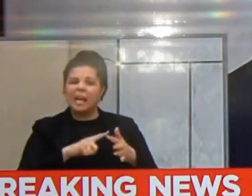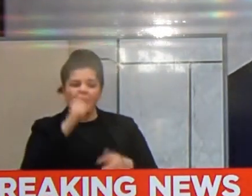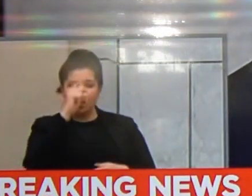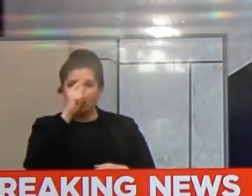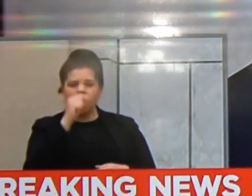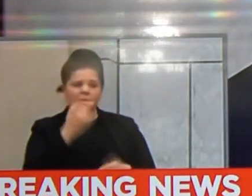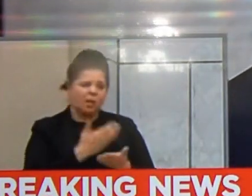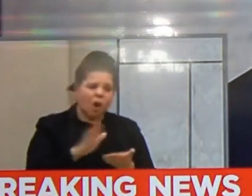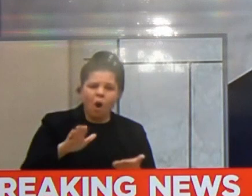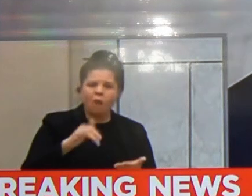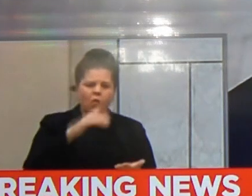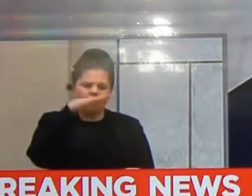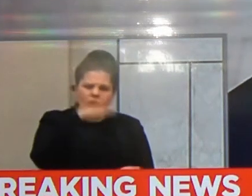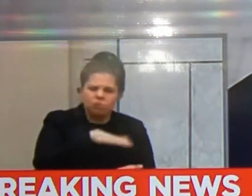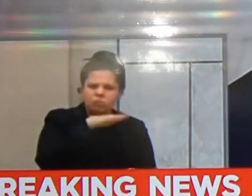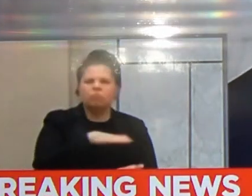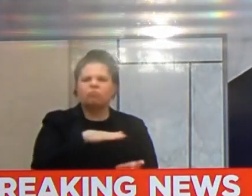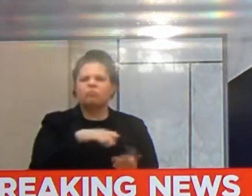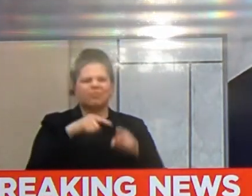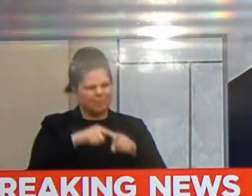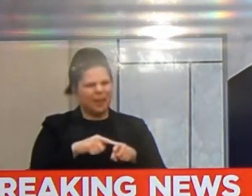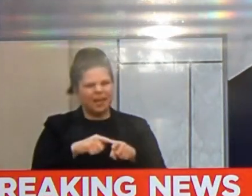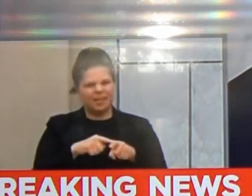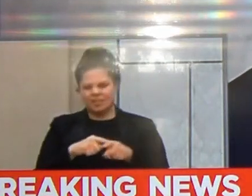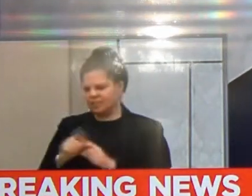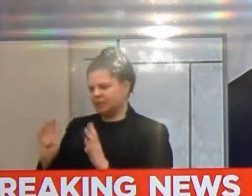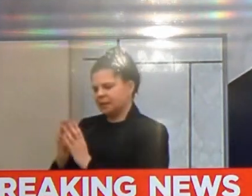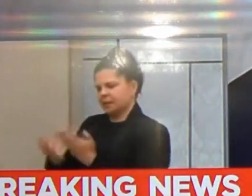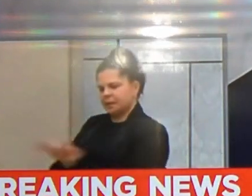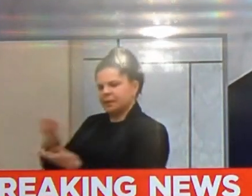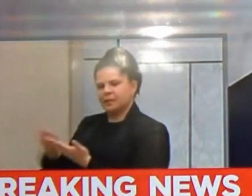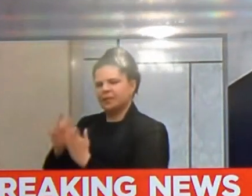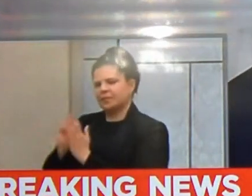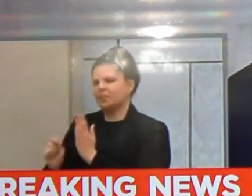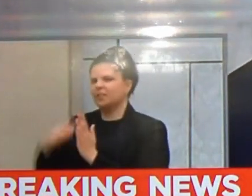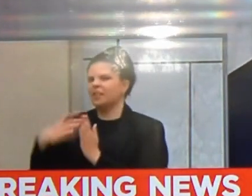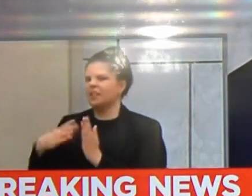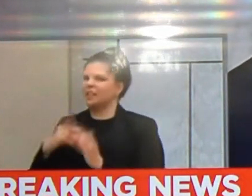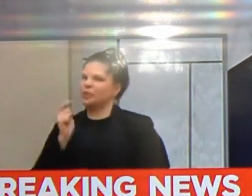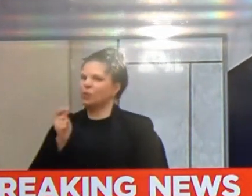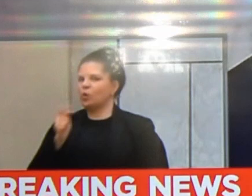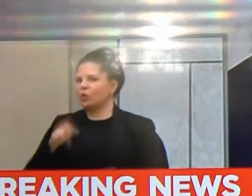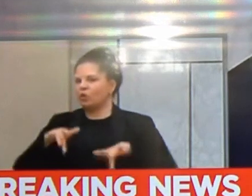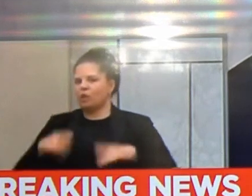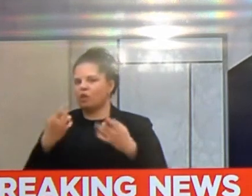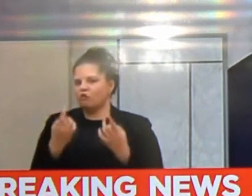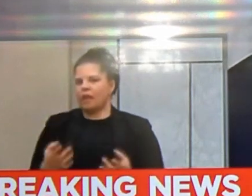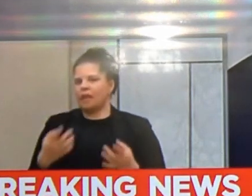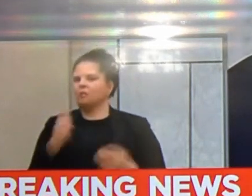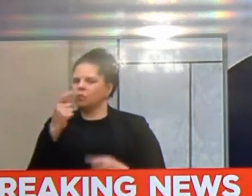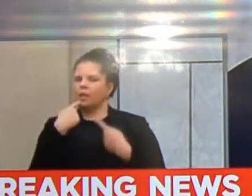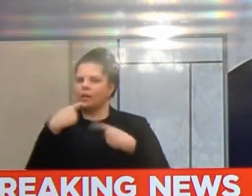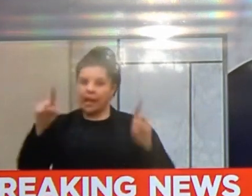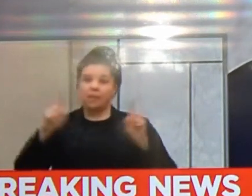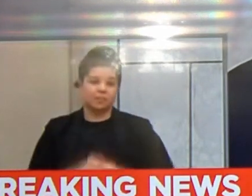rates, but we're looking to see that industry code come in place to ensure we can make progress more quickly. And that was